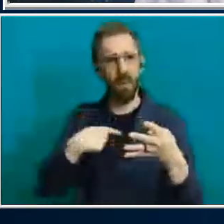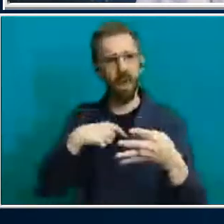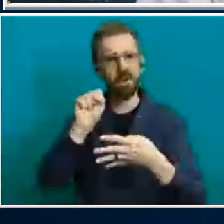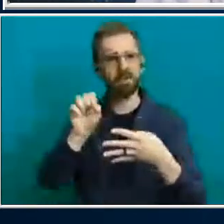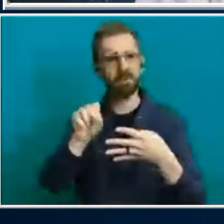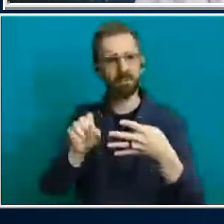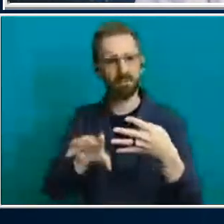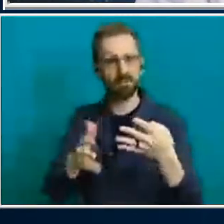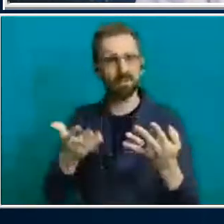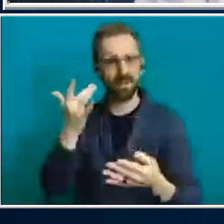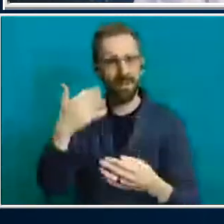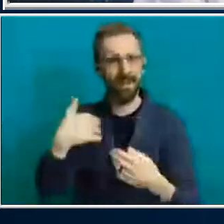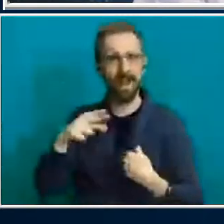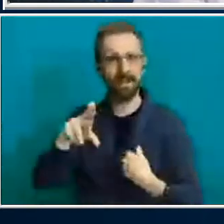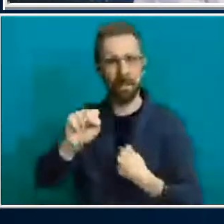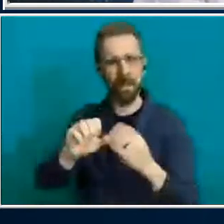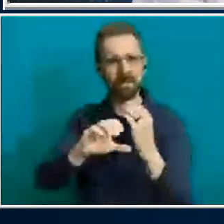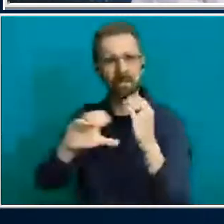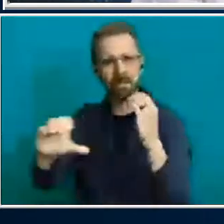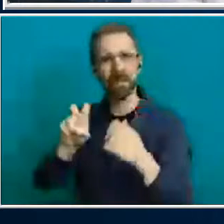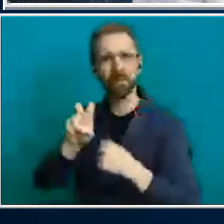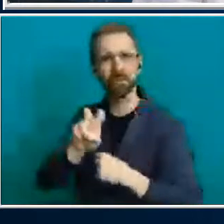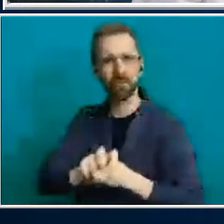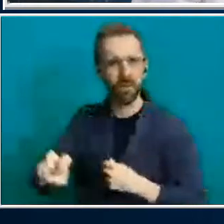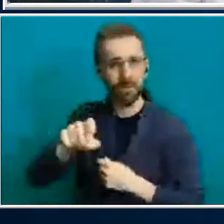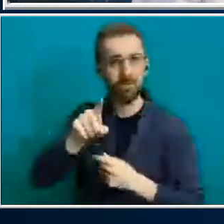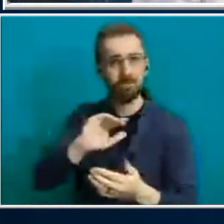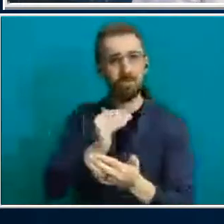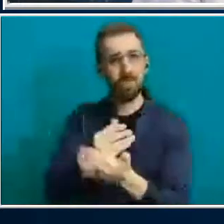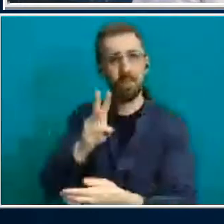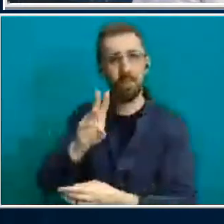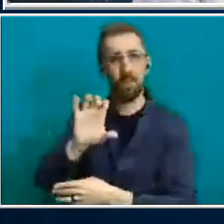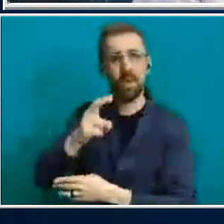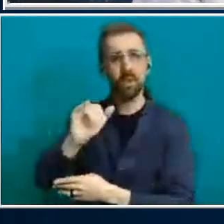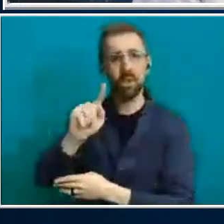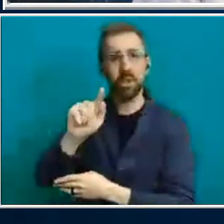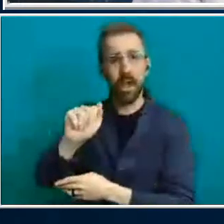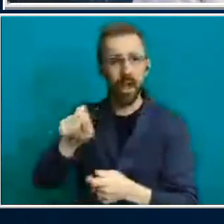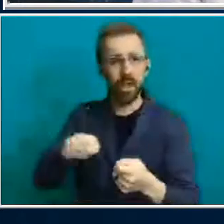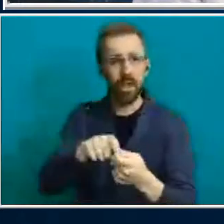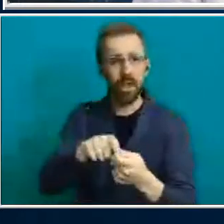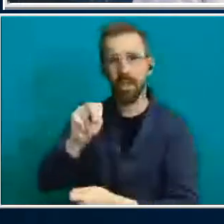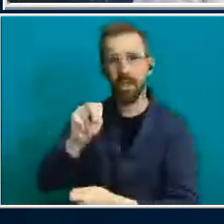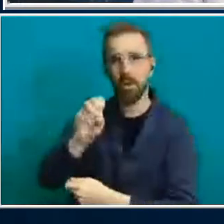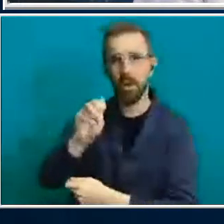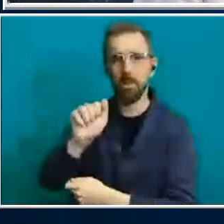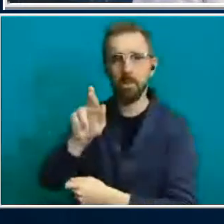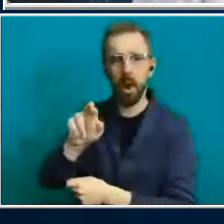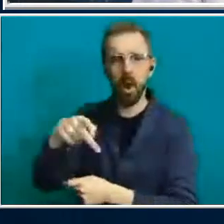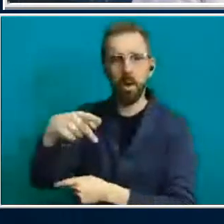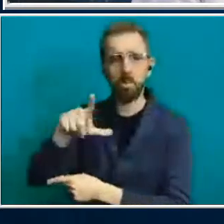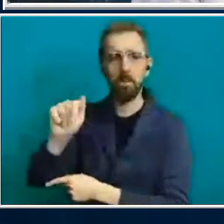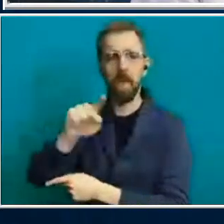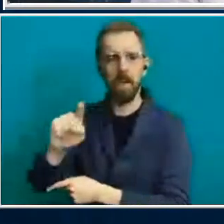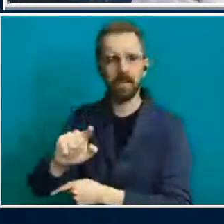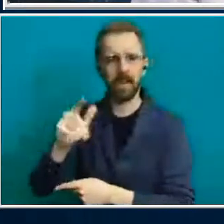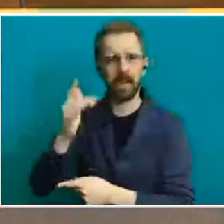Bus. So you're in Wichita today, specifically Nomar Plaza. Why that location specifically?